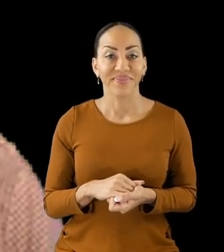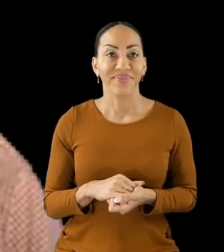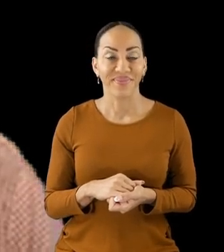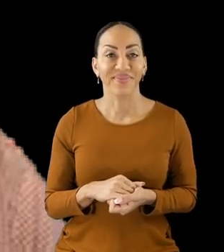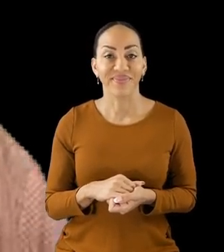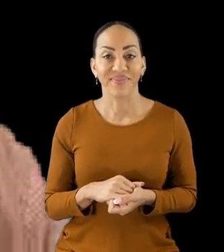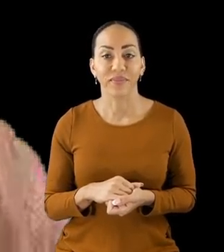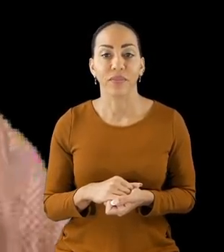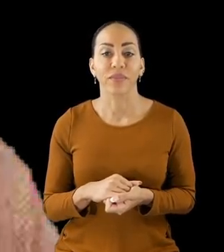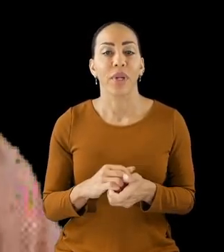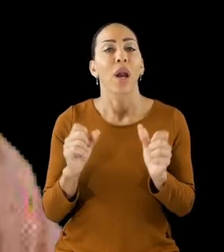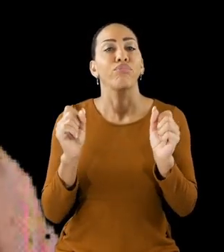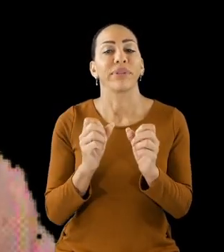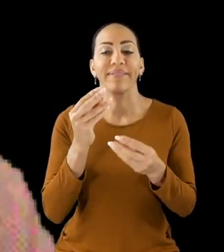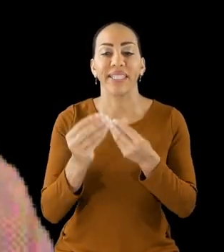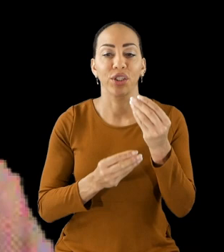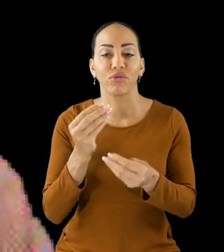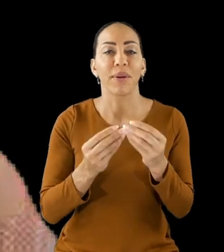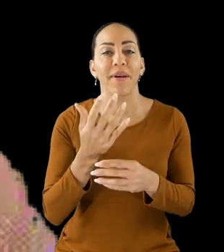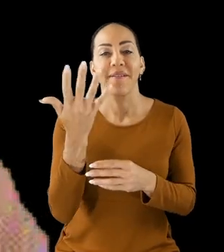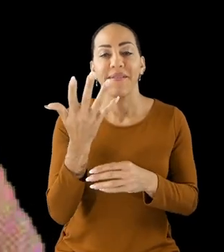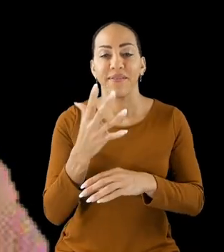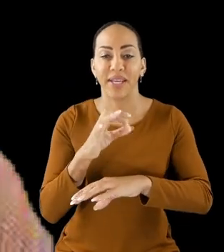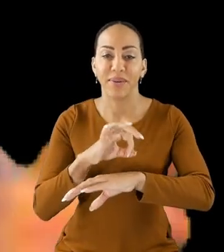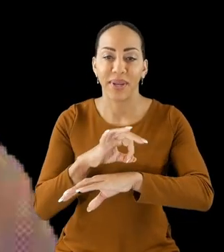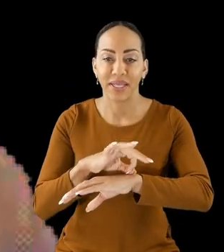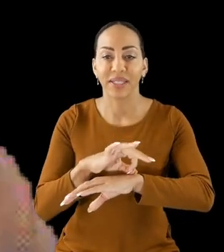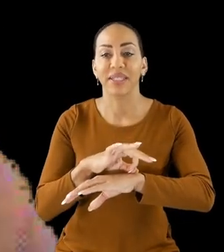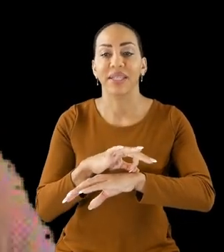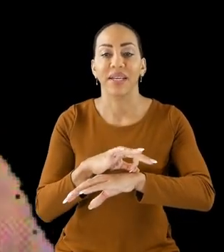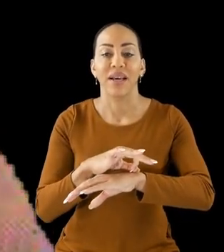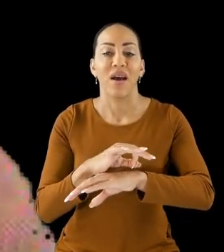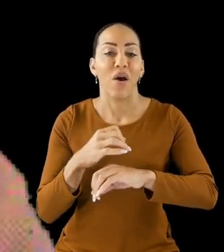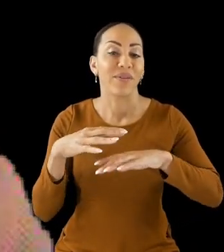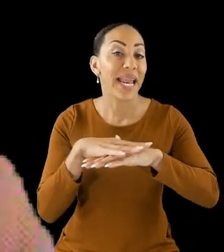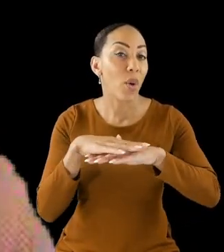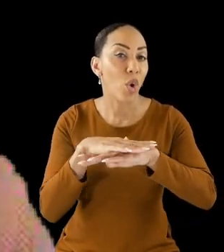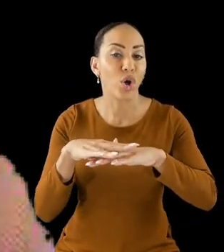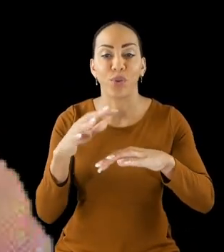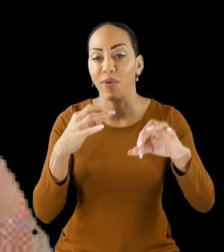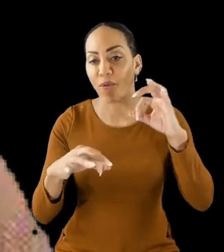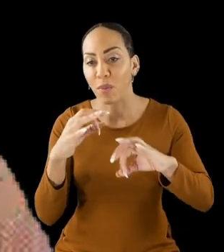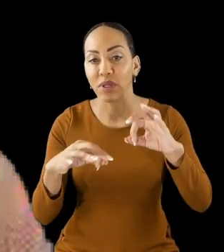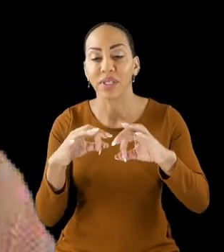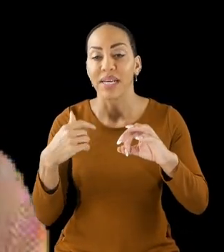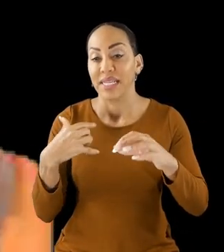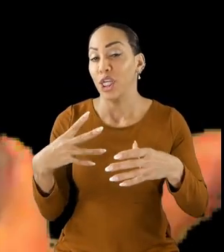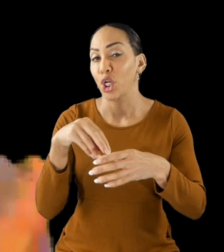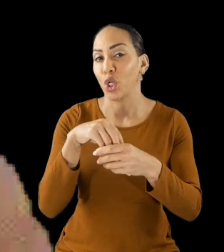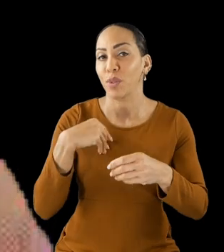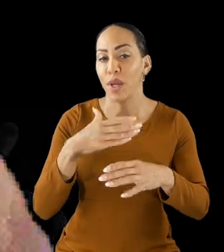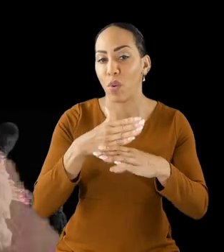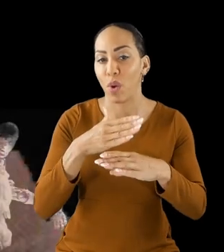Yep, that's good. Okay, so I'm going to offer a very brief history. I've only got 15 minutes of online and networked performances, and